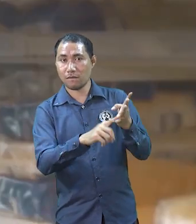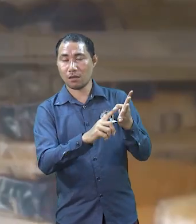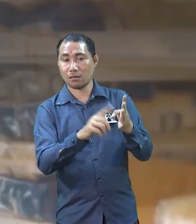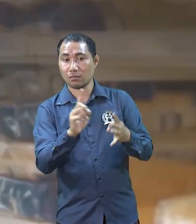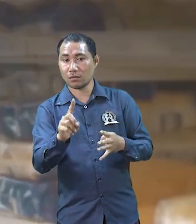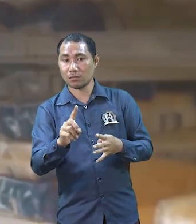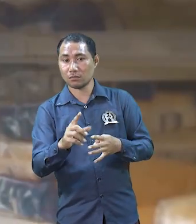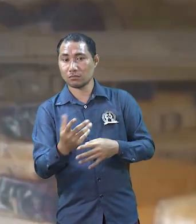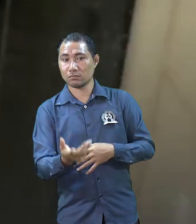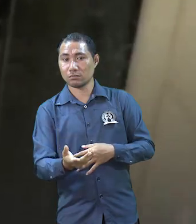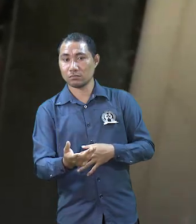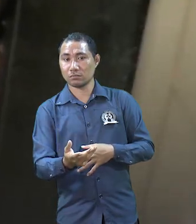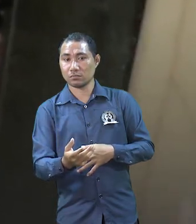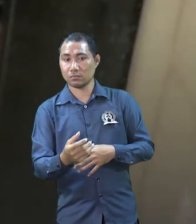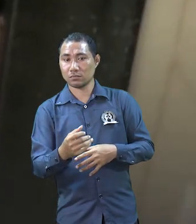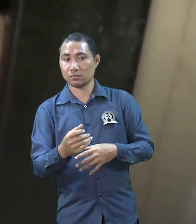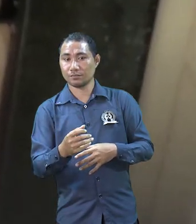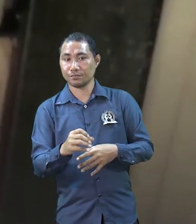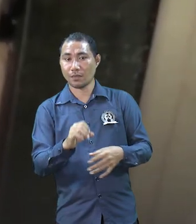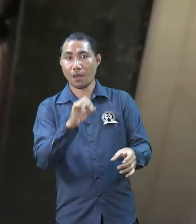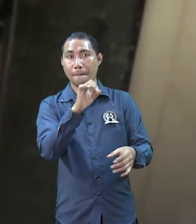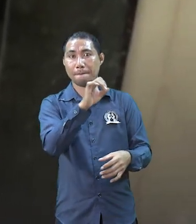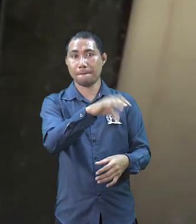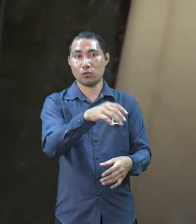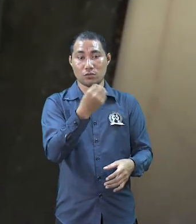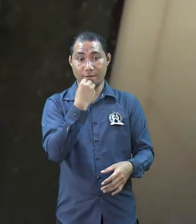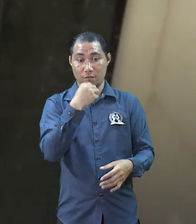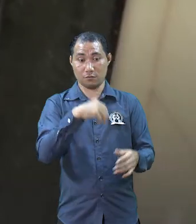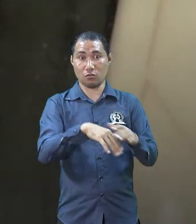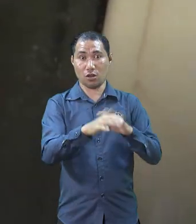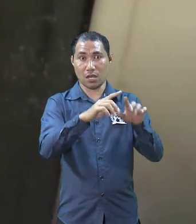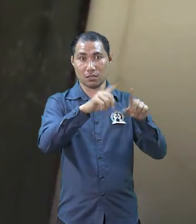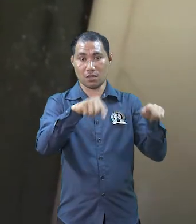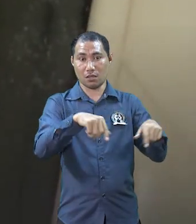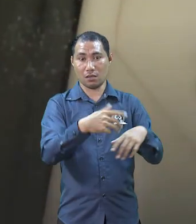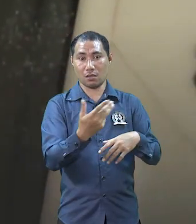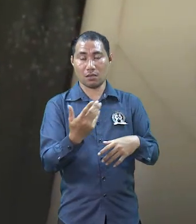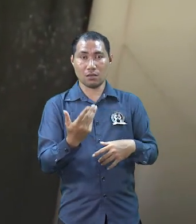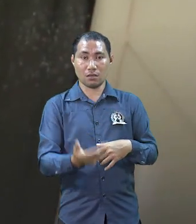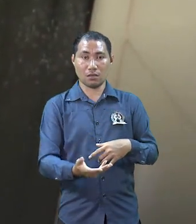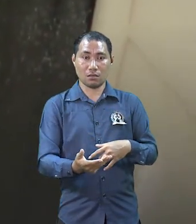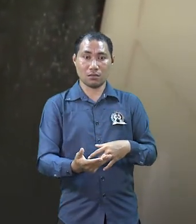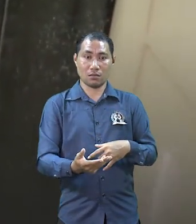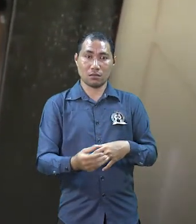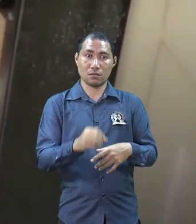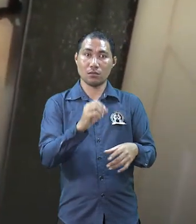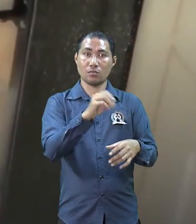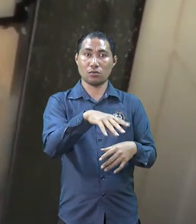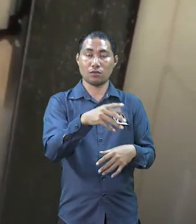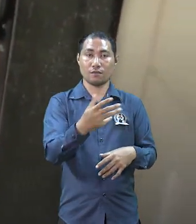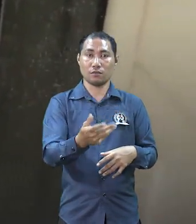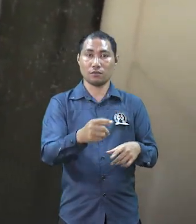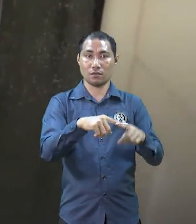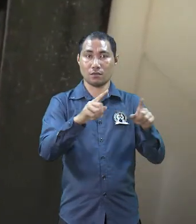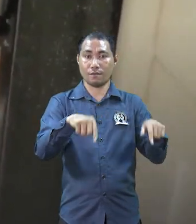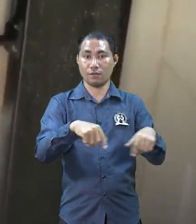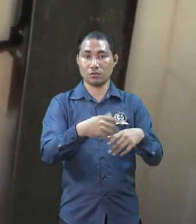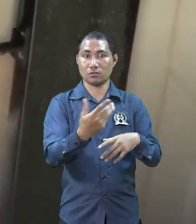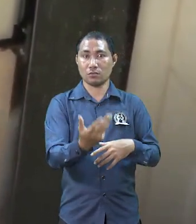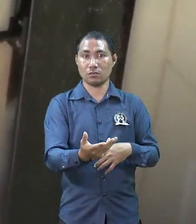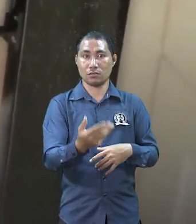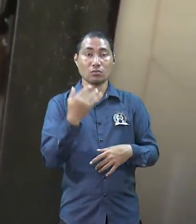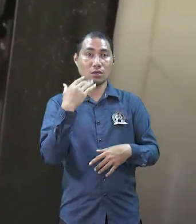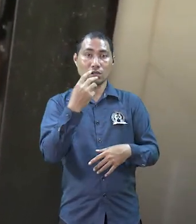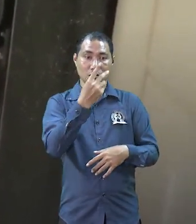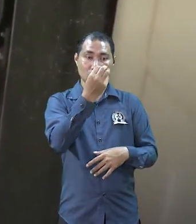Chill. Put food in the fridge right away. 2-hour rule. Put foods in the fridge or